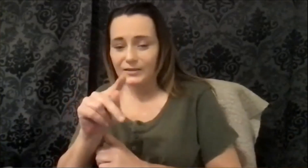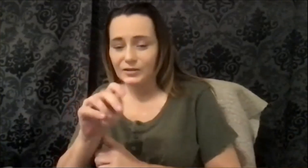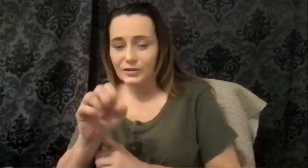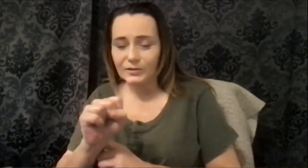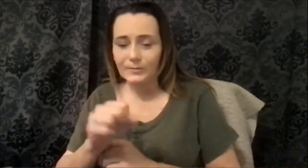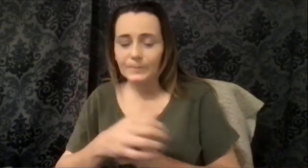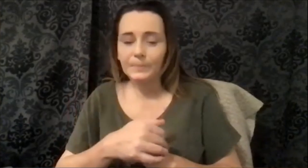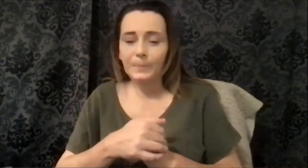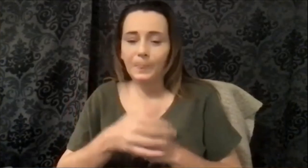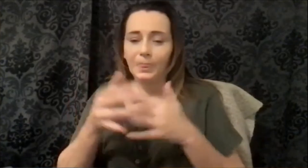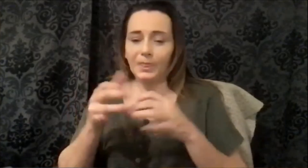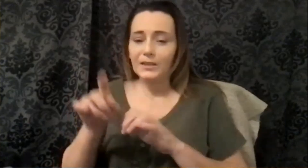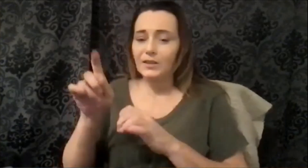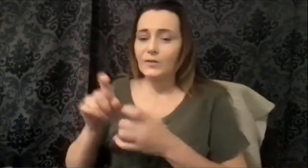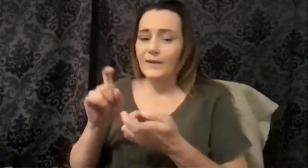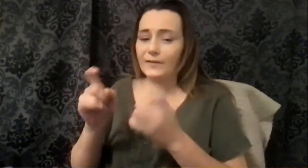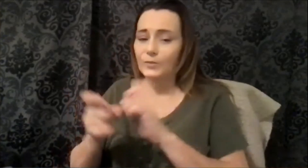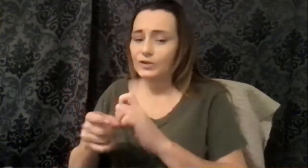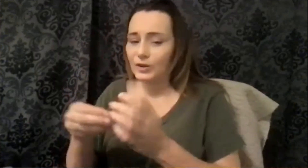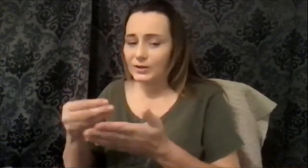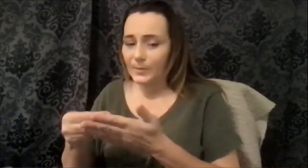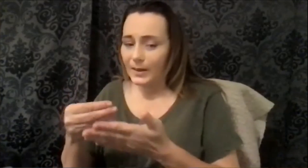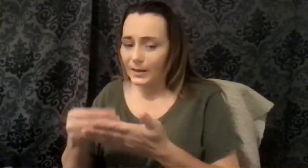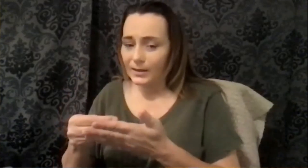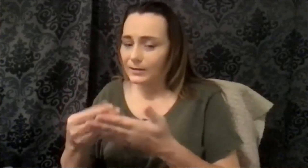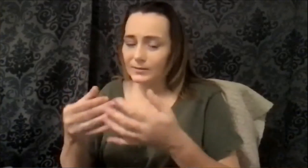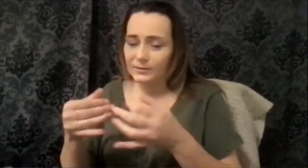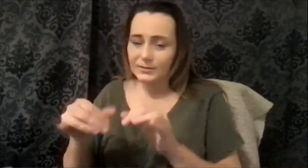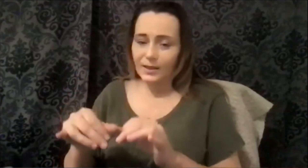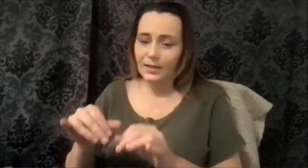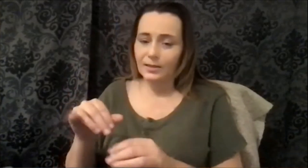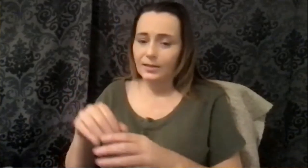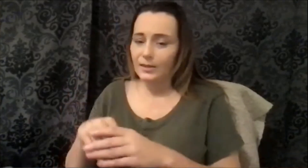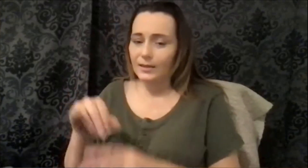They still have to exchange money. Right. Okay, in Iran.